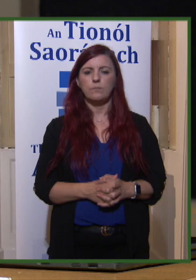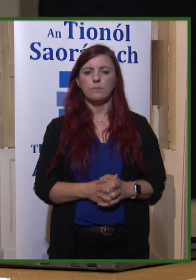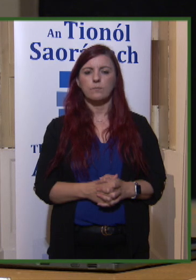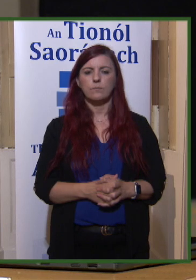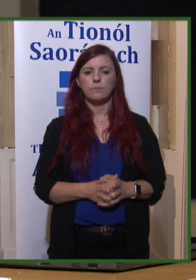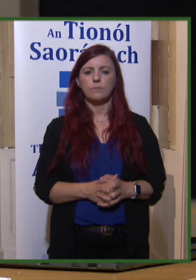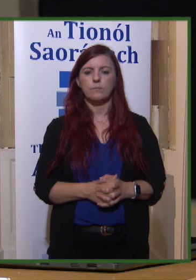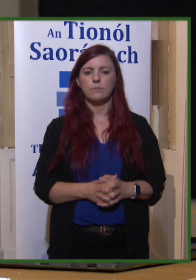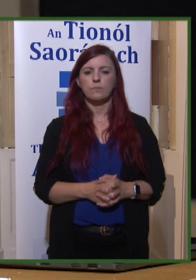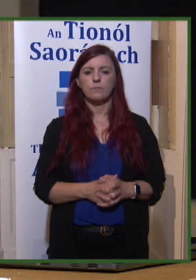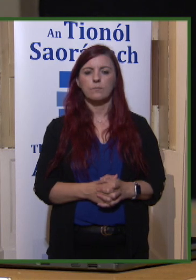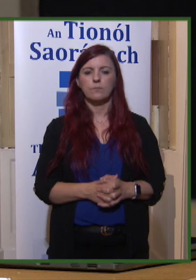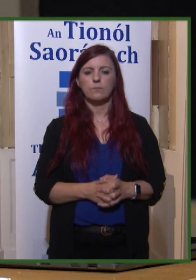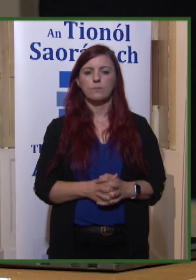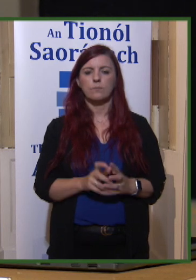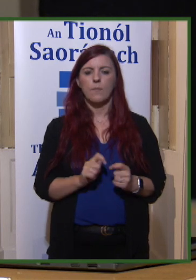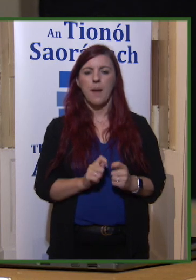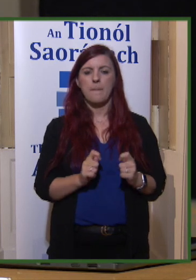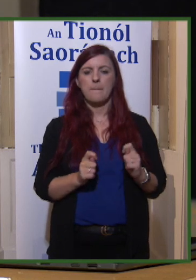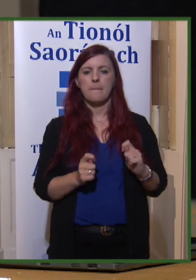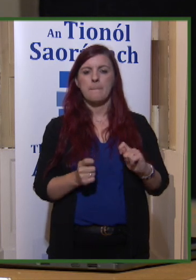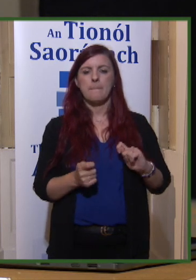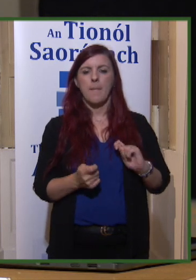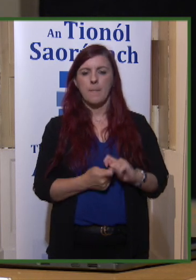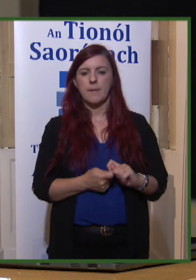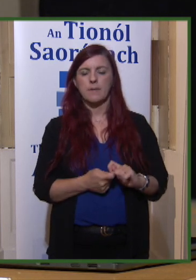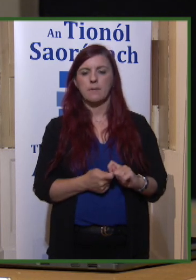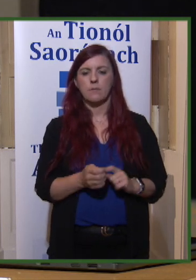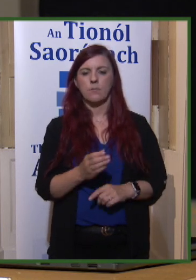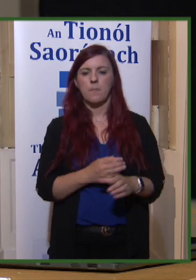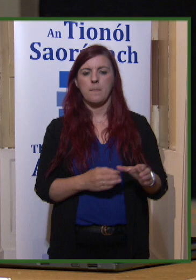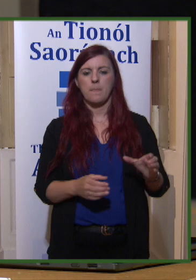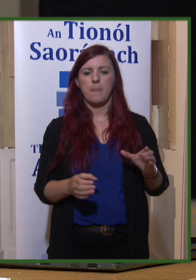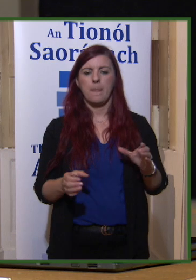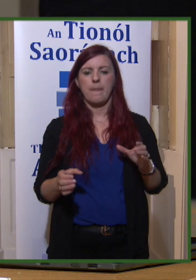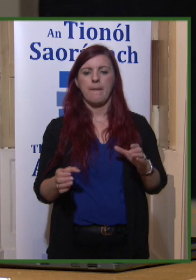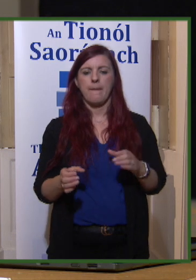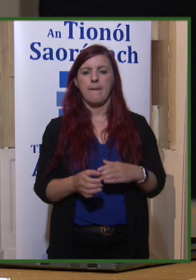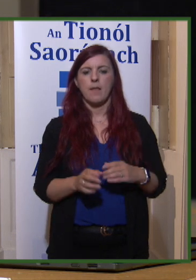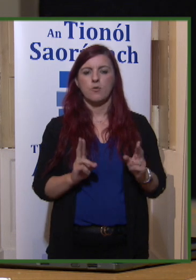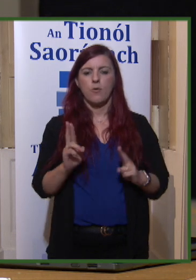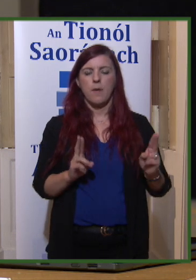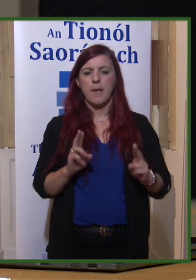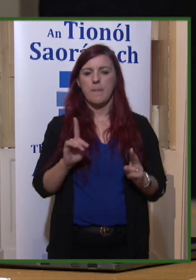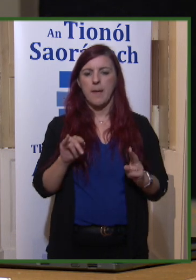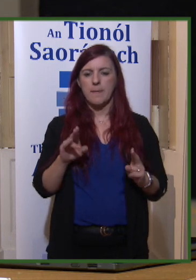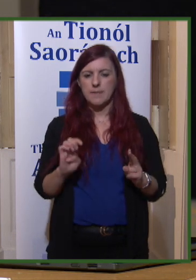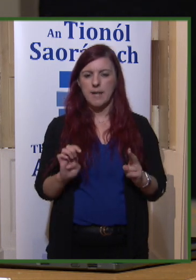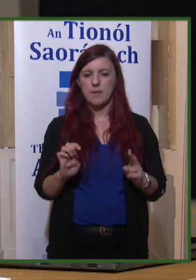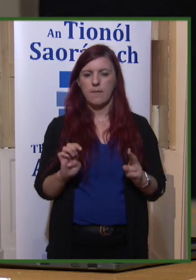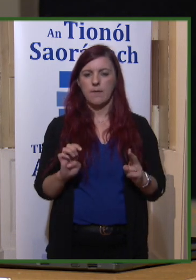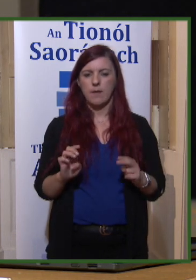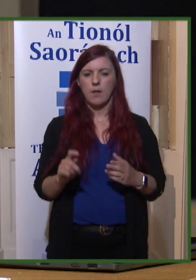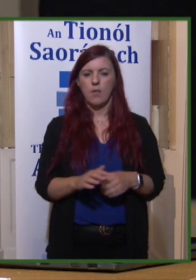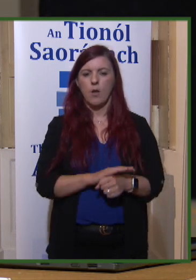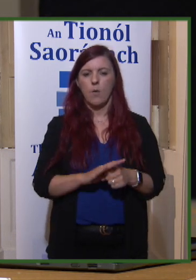formally established? The amendment is, should there be, and replaced in full, should there be a plebiscite of the